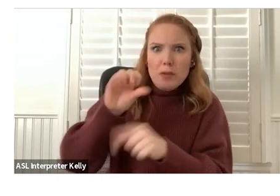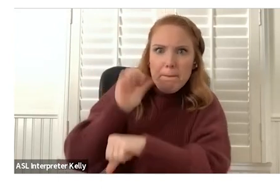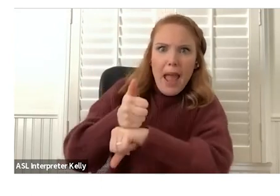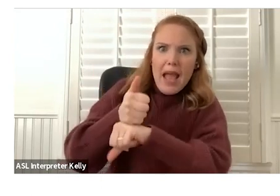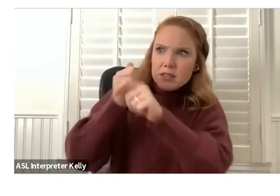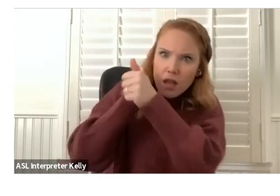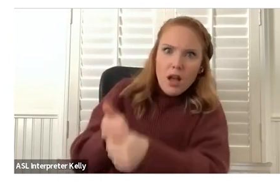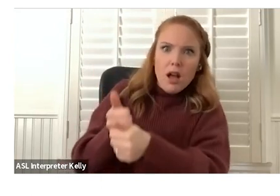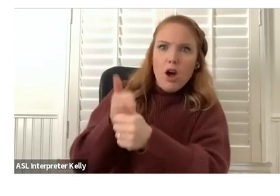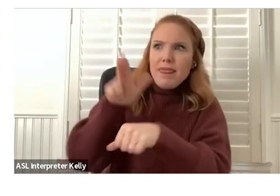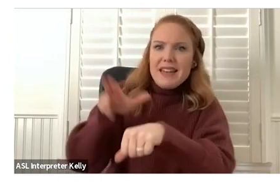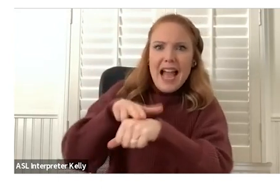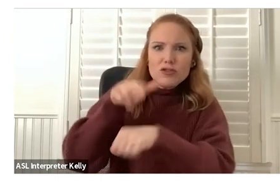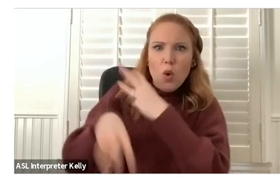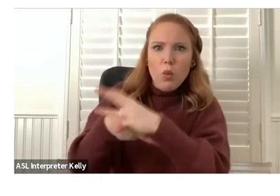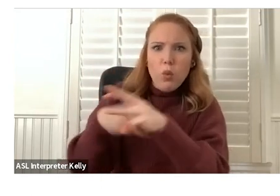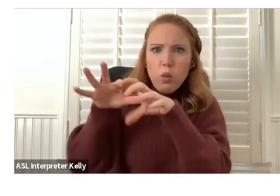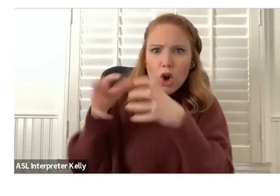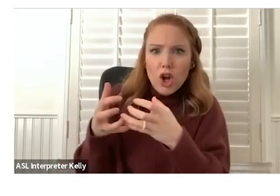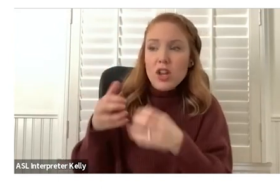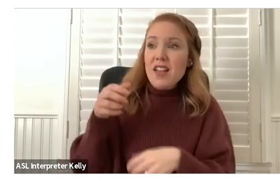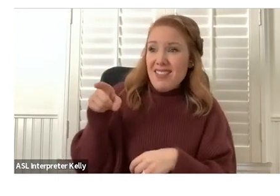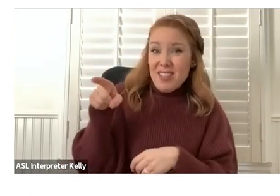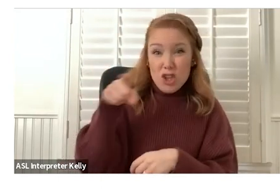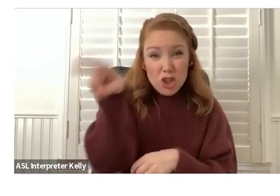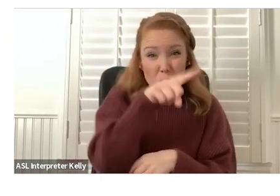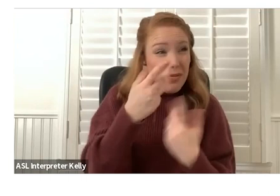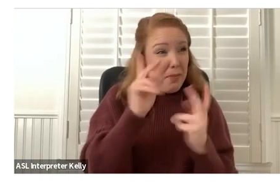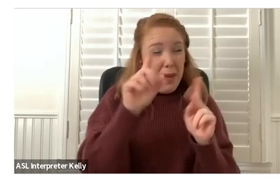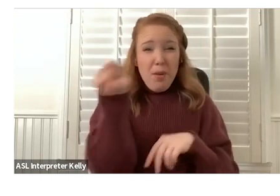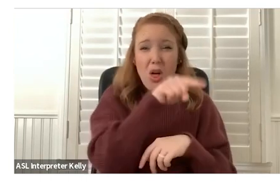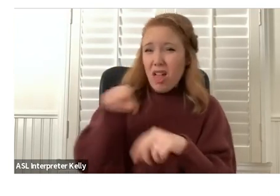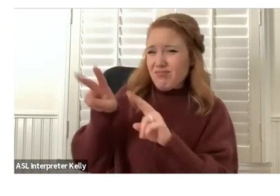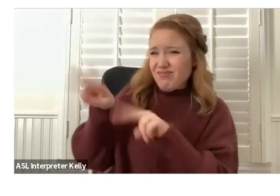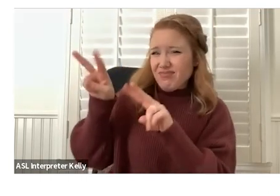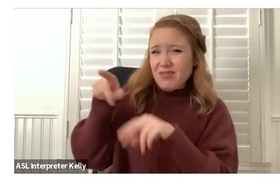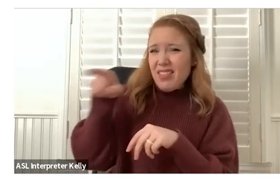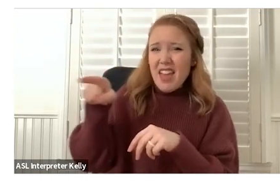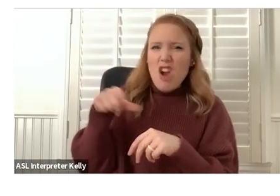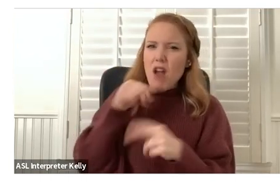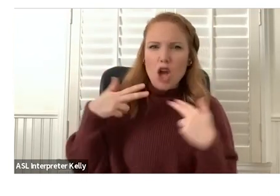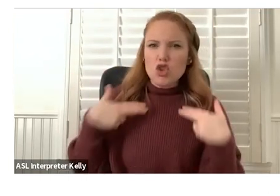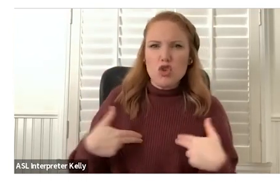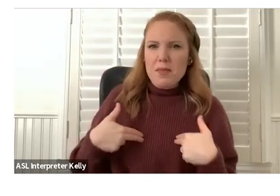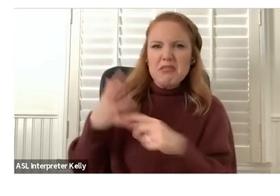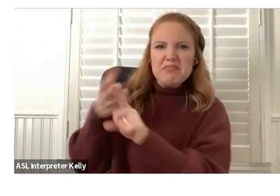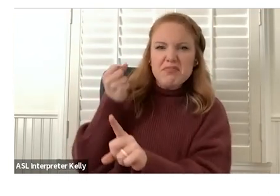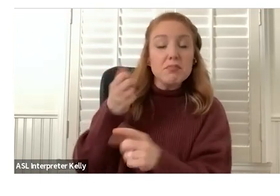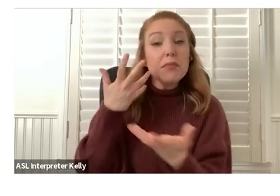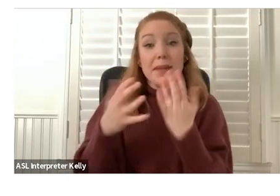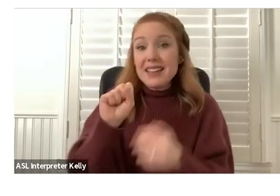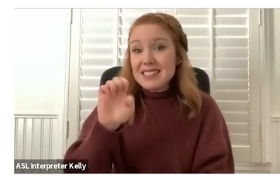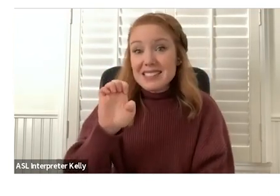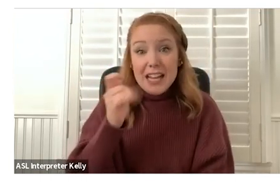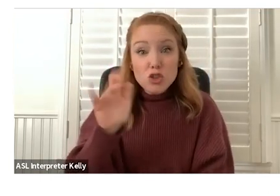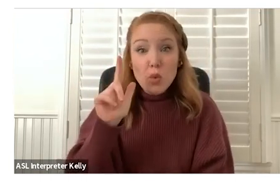on the periphery. And there's a new center that the invader or the colonizer creates so that they can then reap the benefits of whatever resources